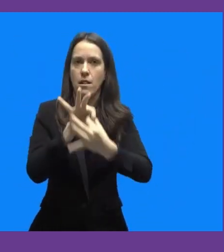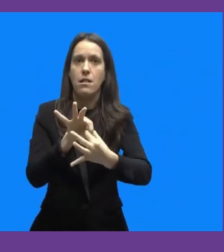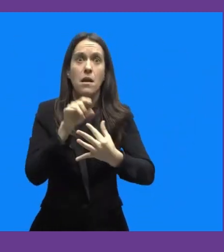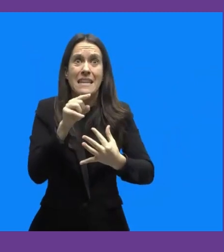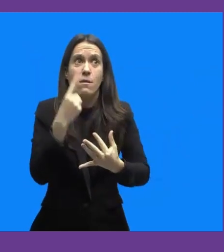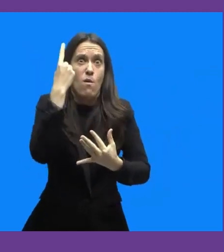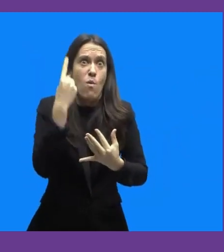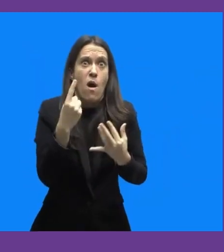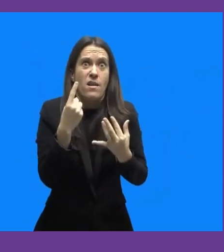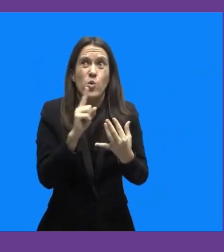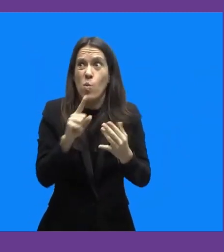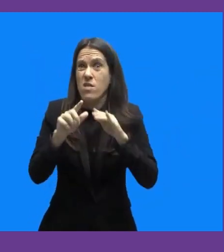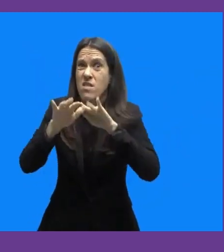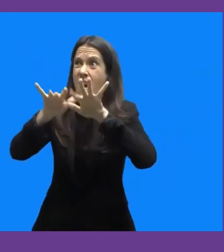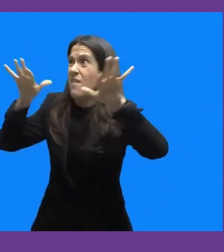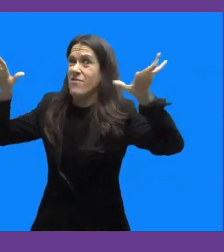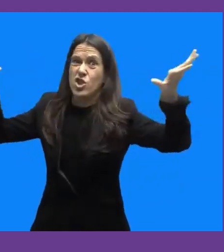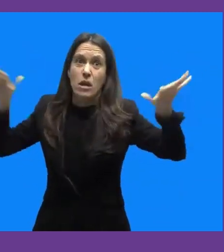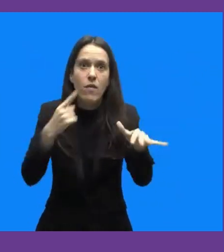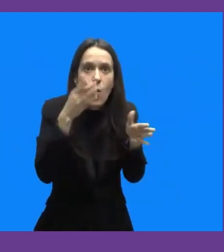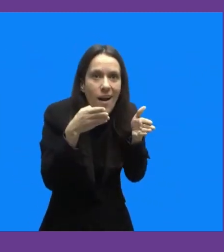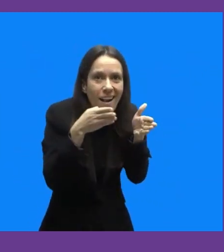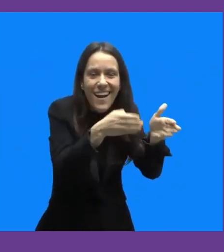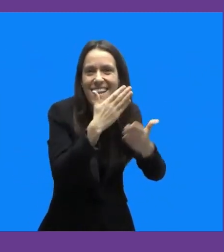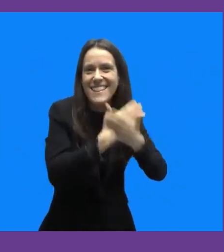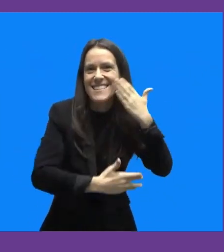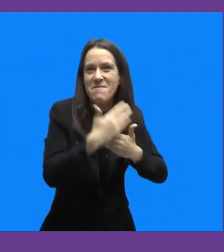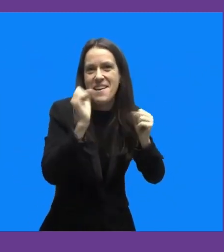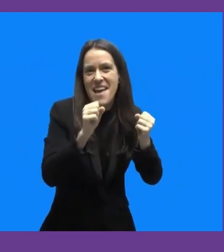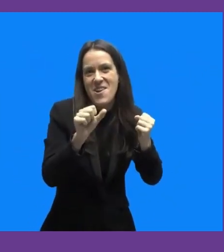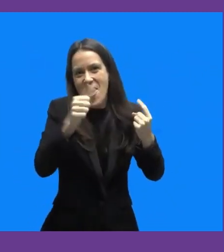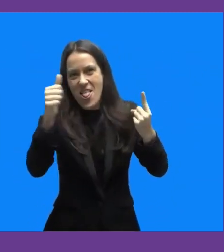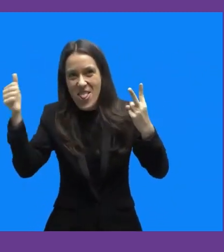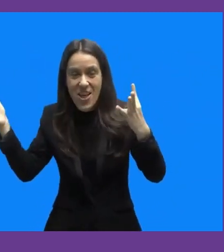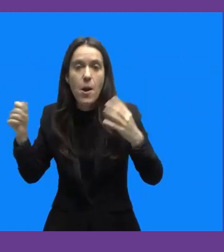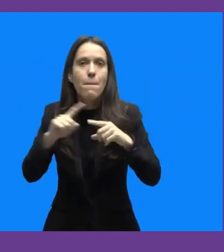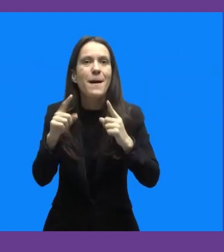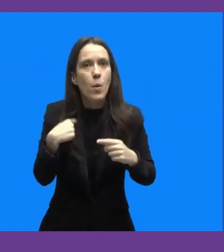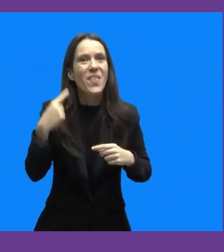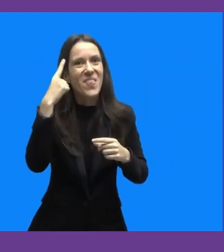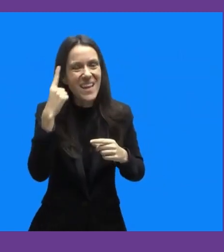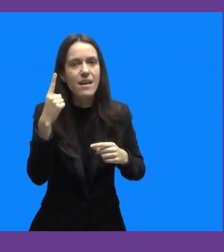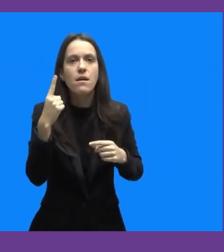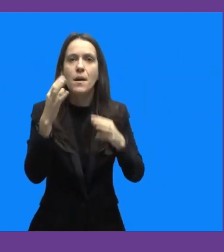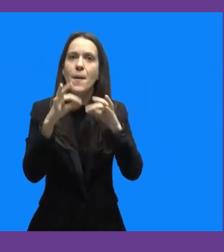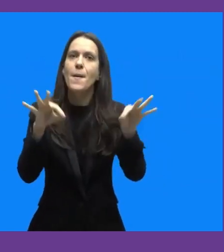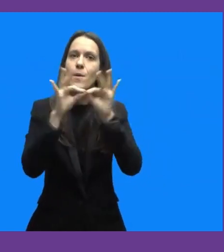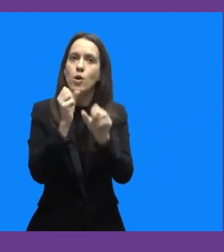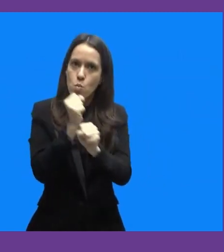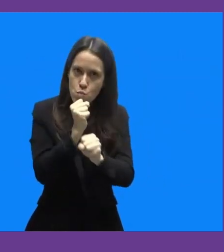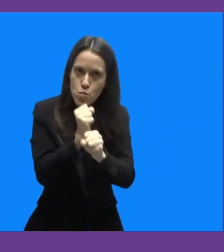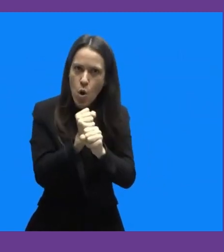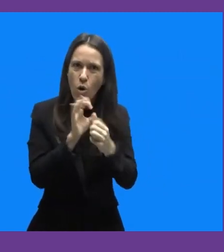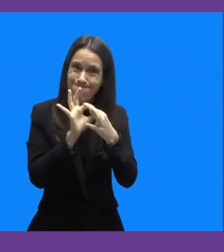diversity that we can find within the university. But we felt the need to work that group